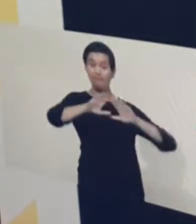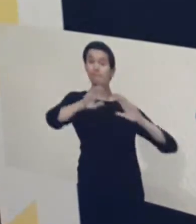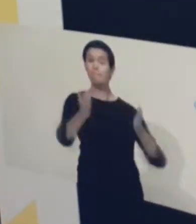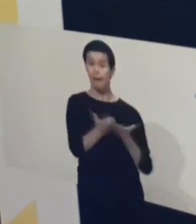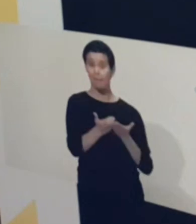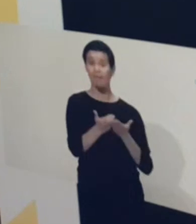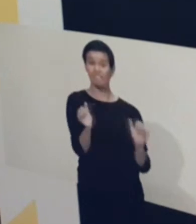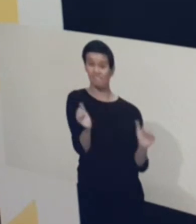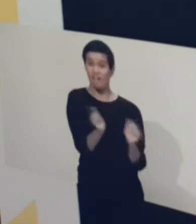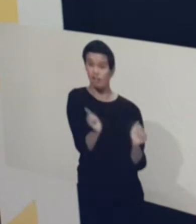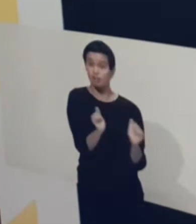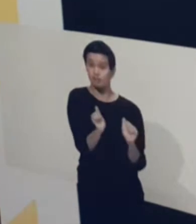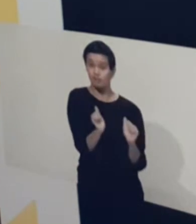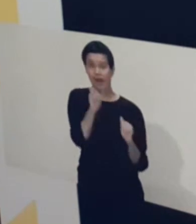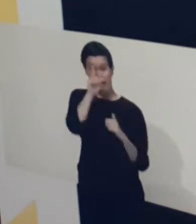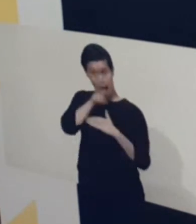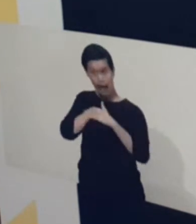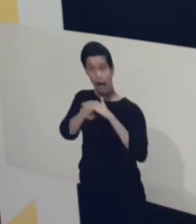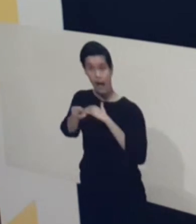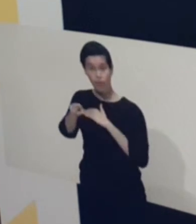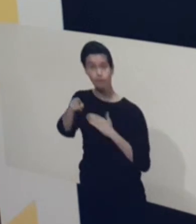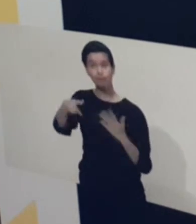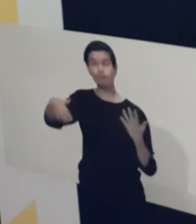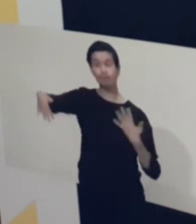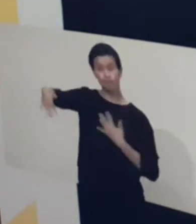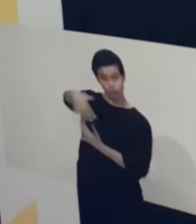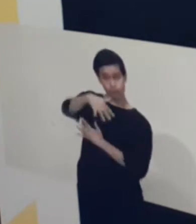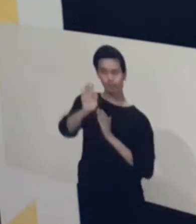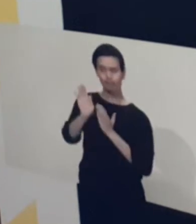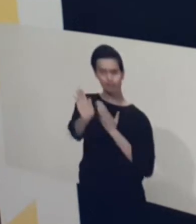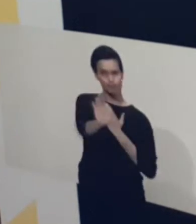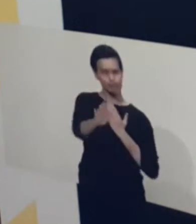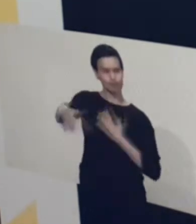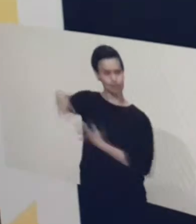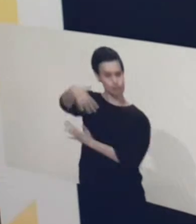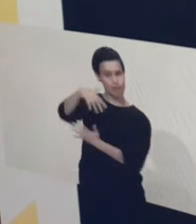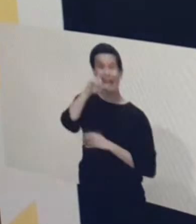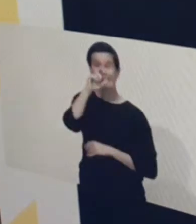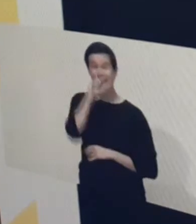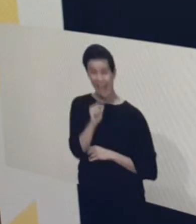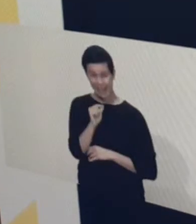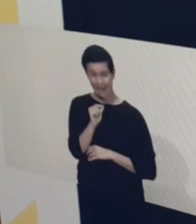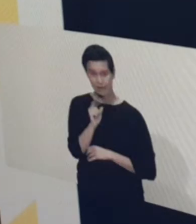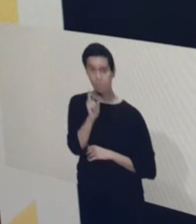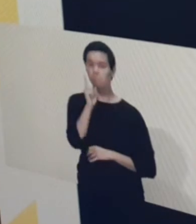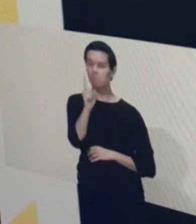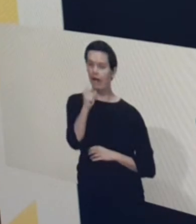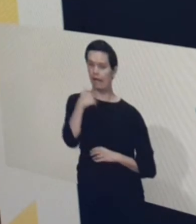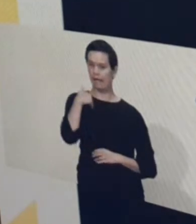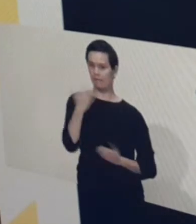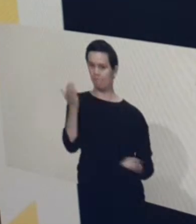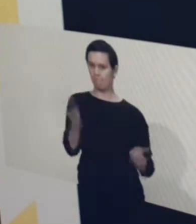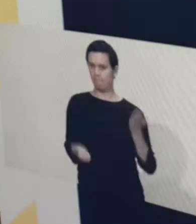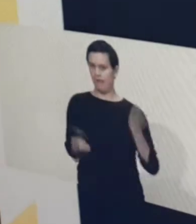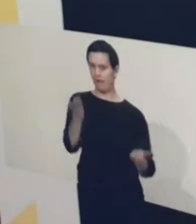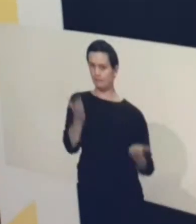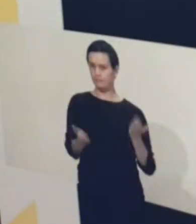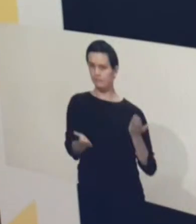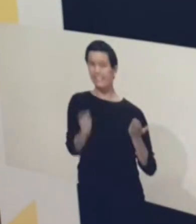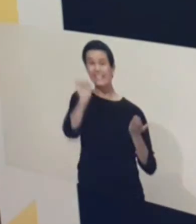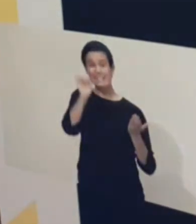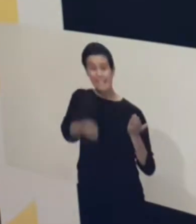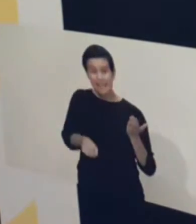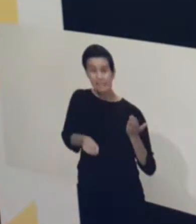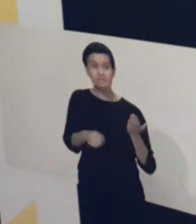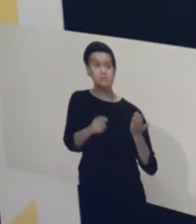more people. But we can do that and get more activity going if we balance that with keeping our distance and